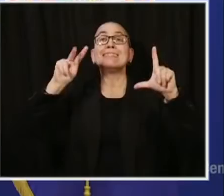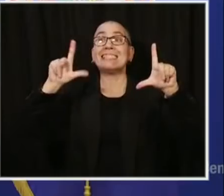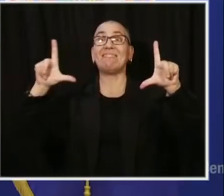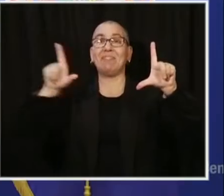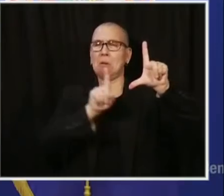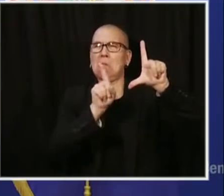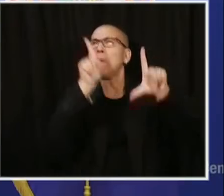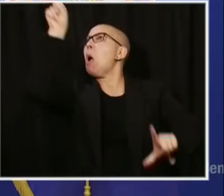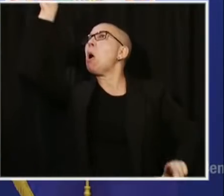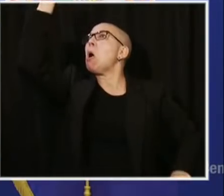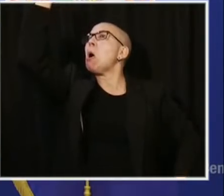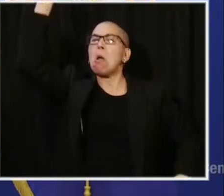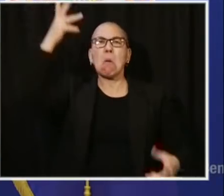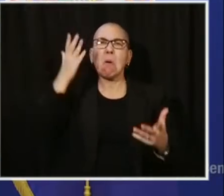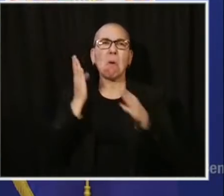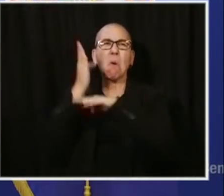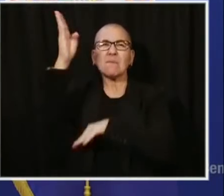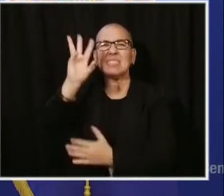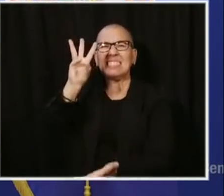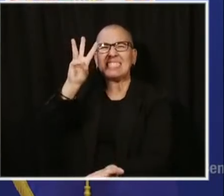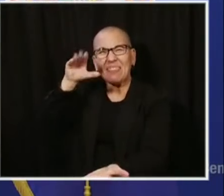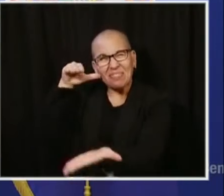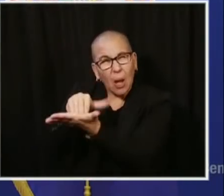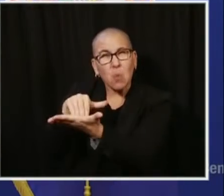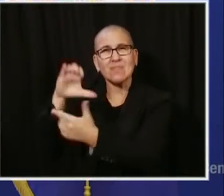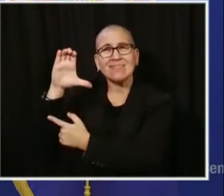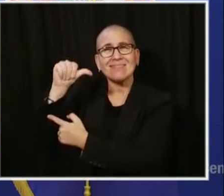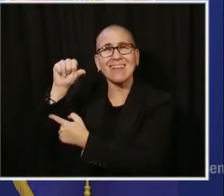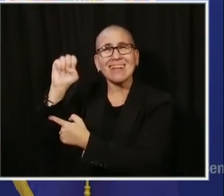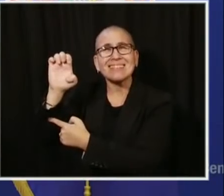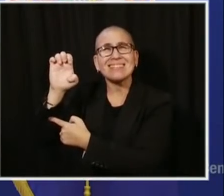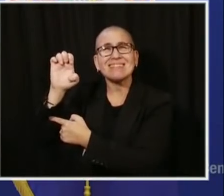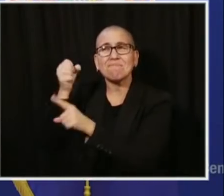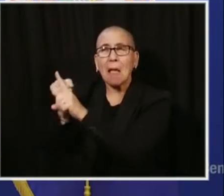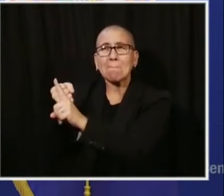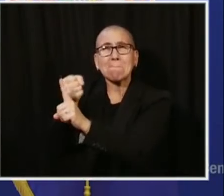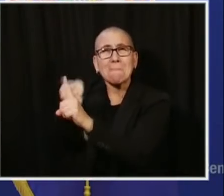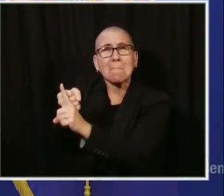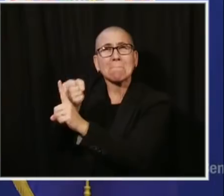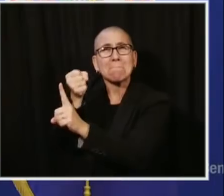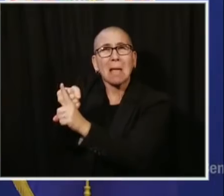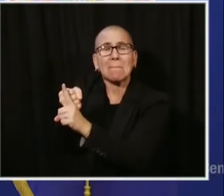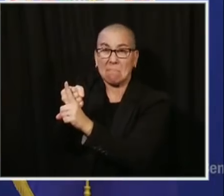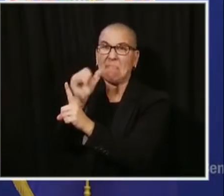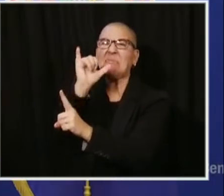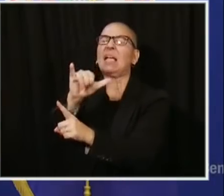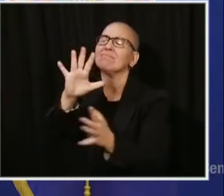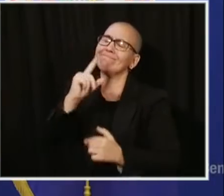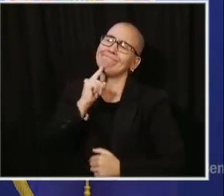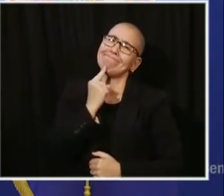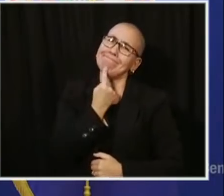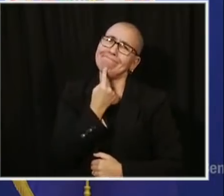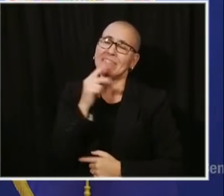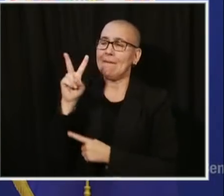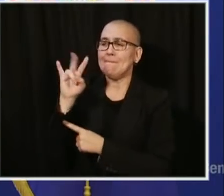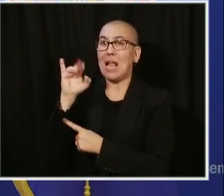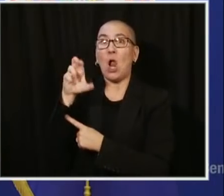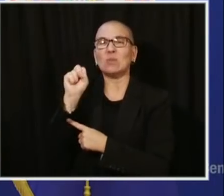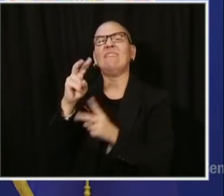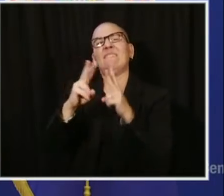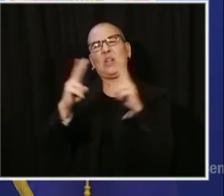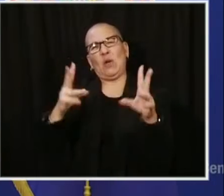nearly doubled. And again, that type of spread and that type of spike will